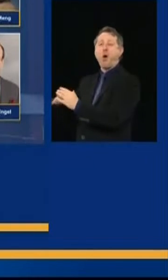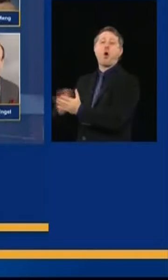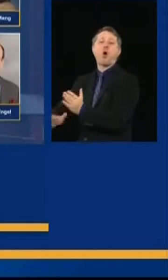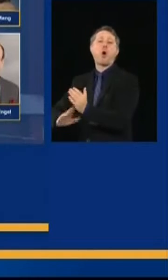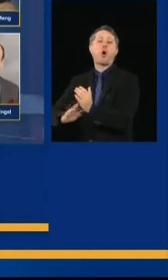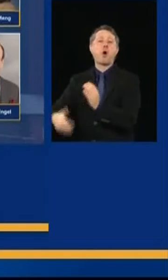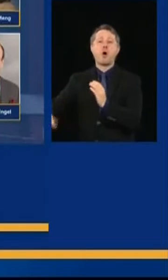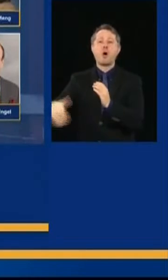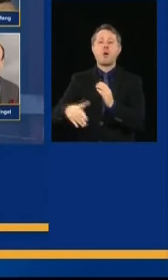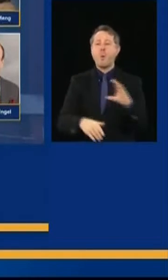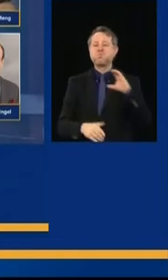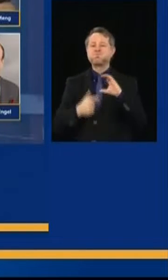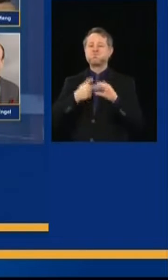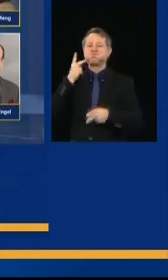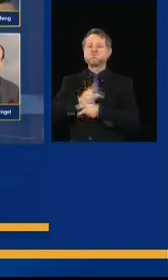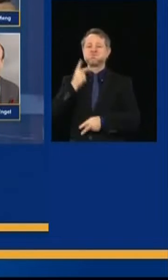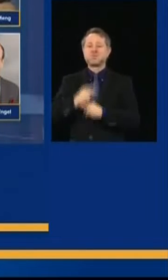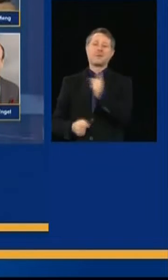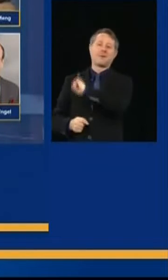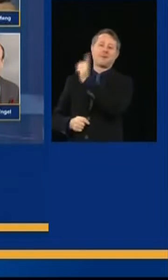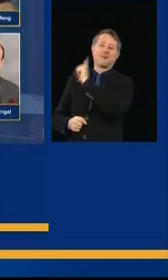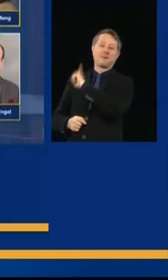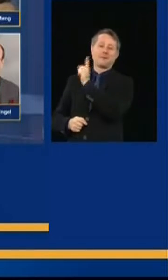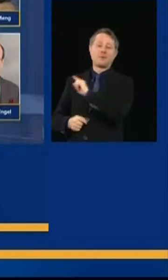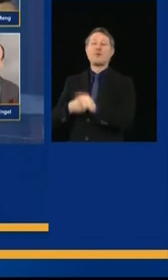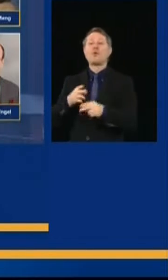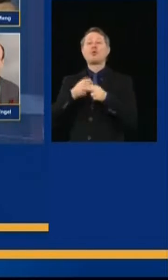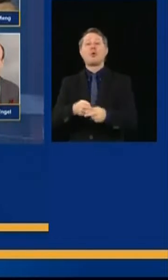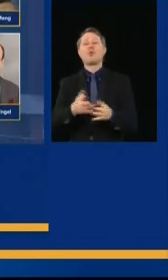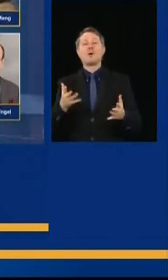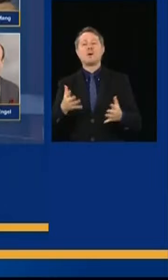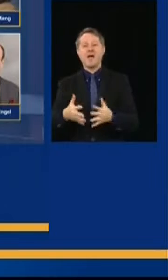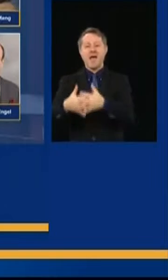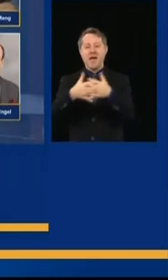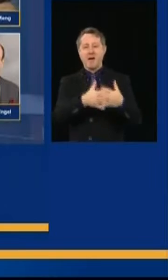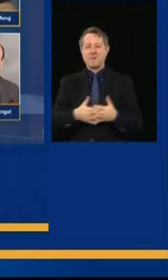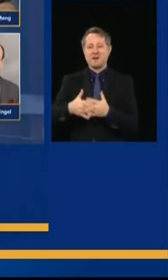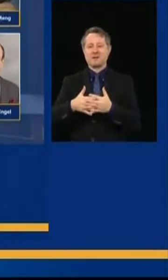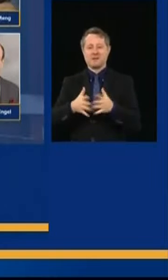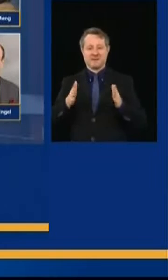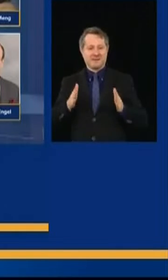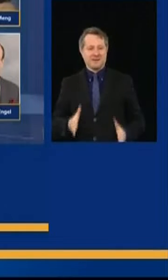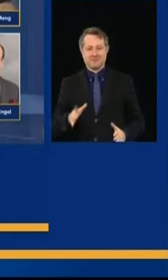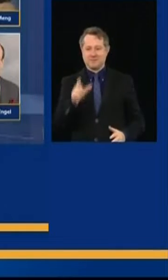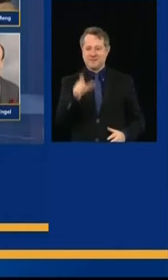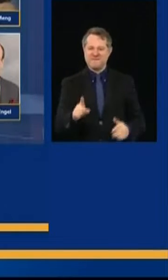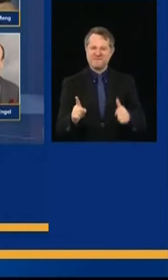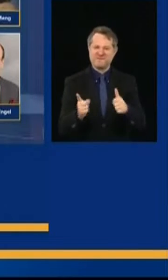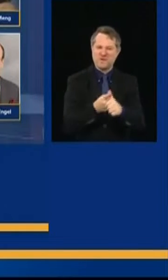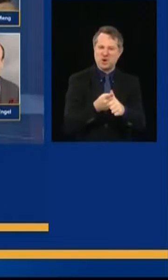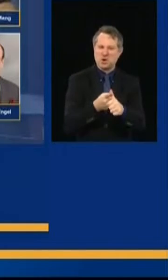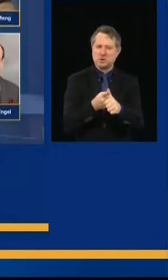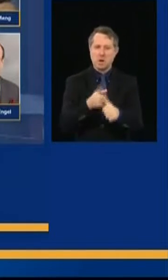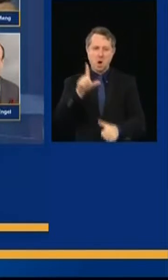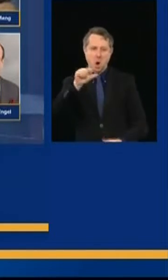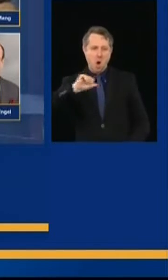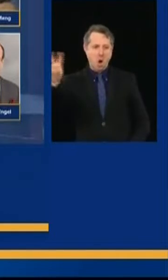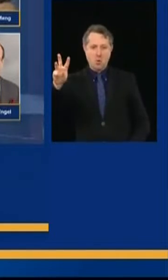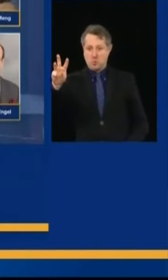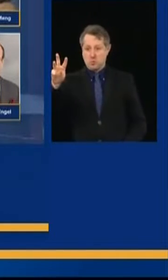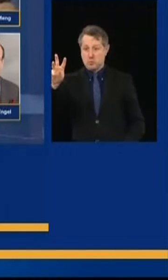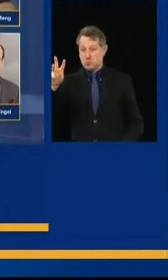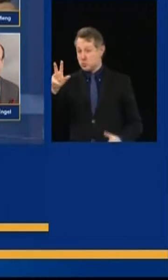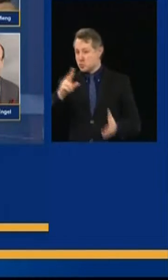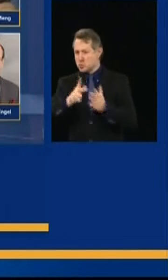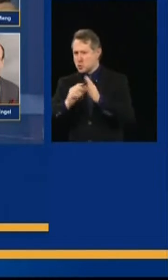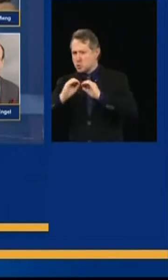pay for that. I call it the Americans First Law. No corporate bailout if you're going to lay